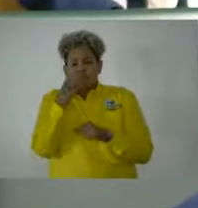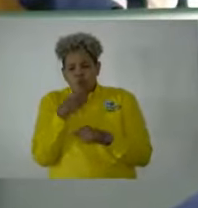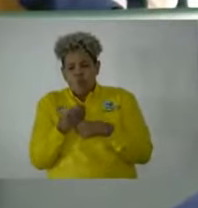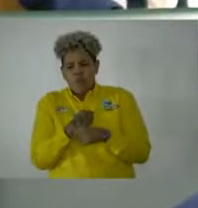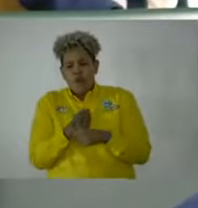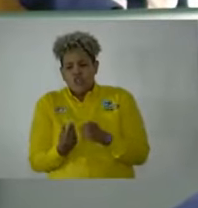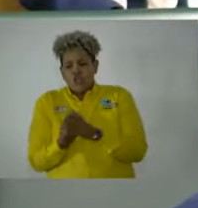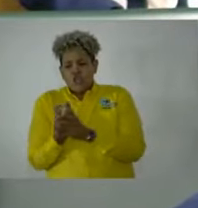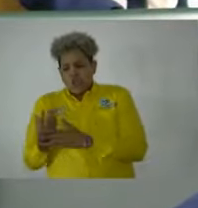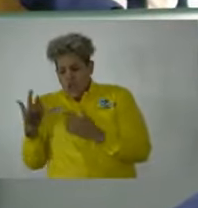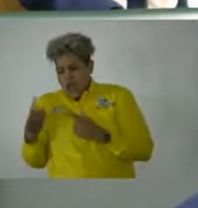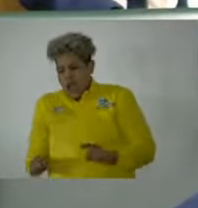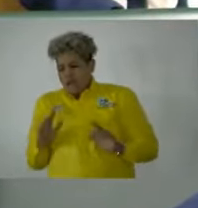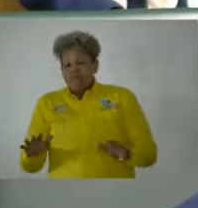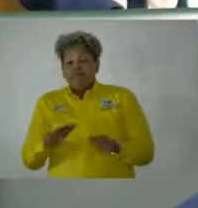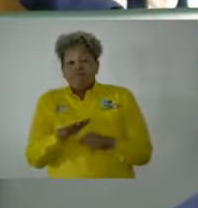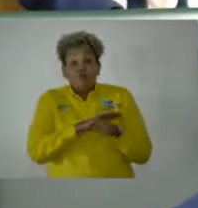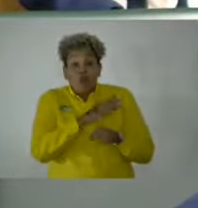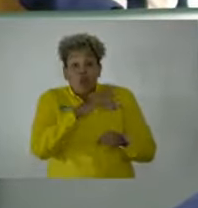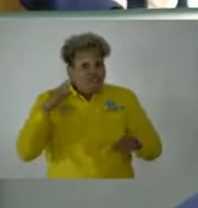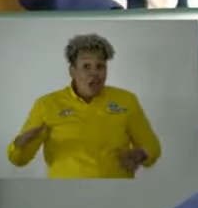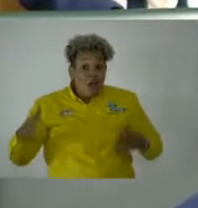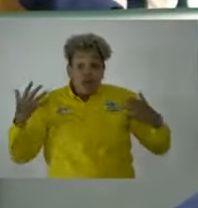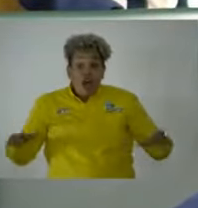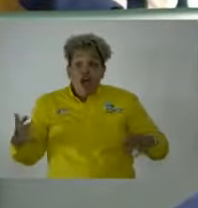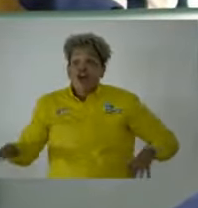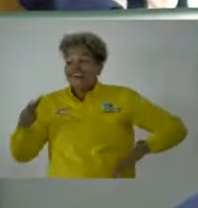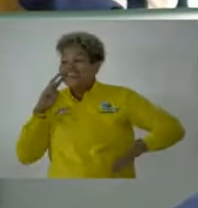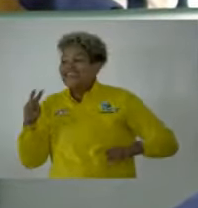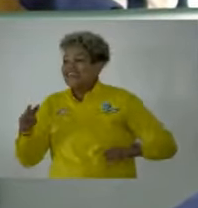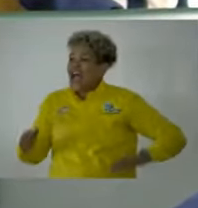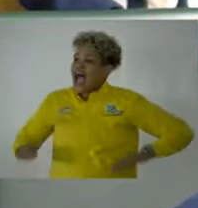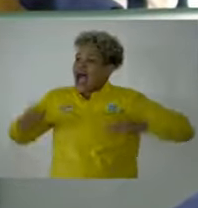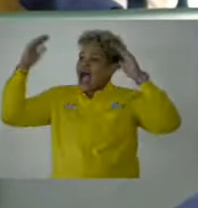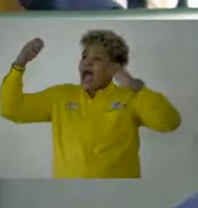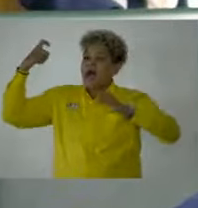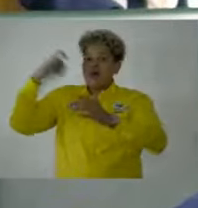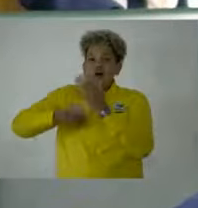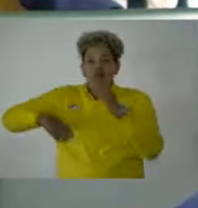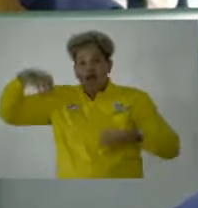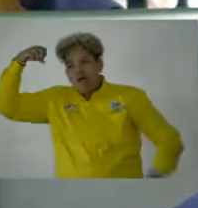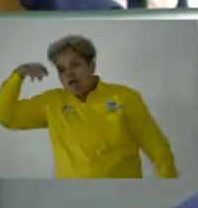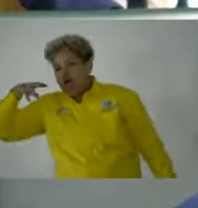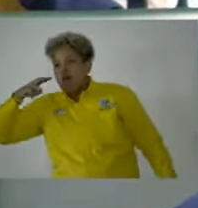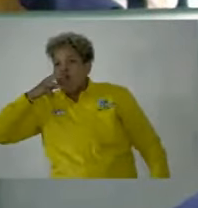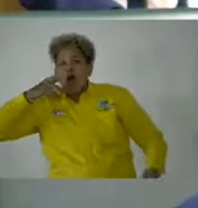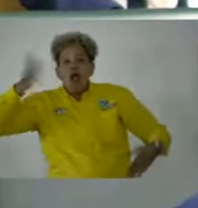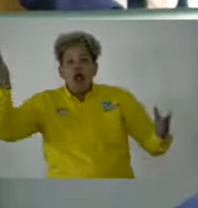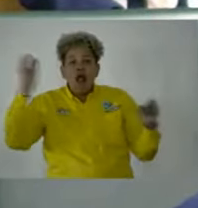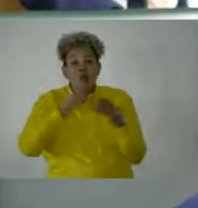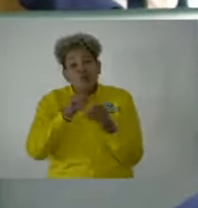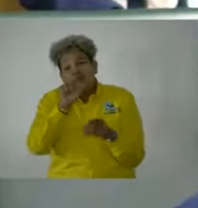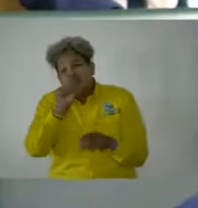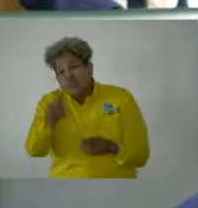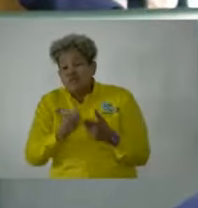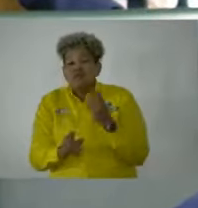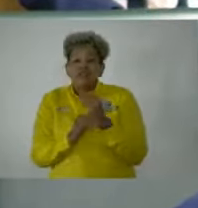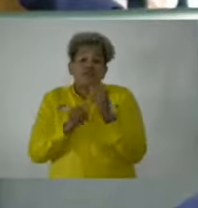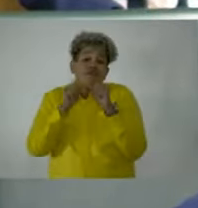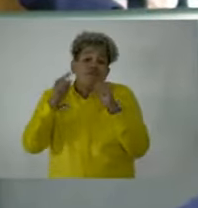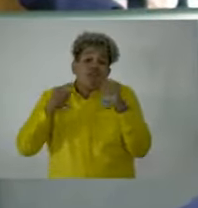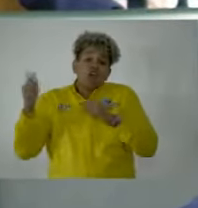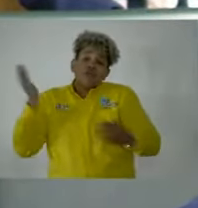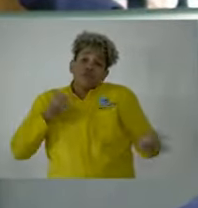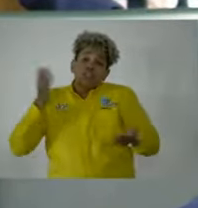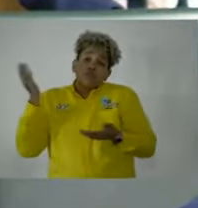production. Local farmers already contend with high overhead costs, including GCT and various